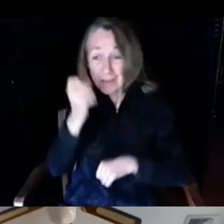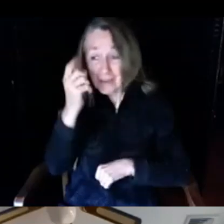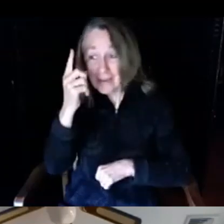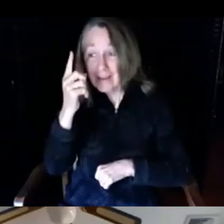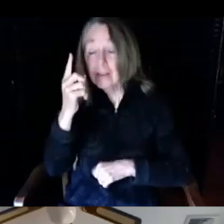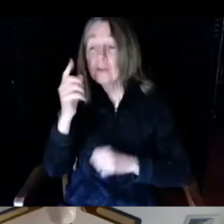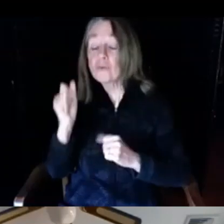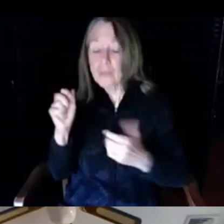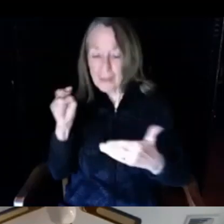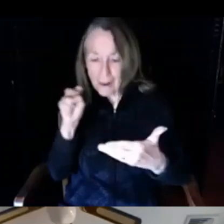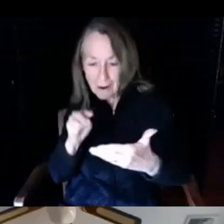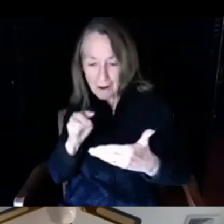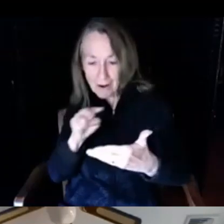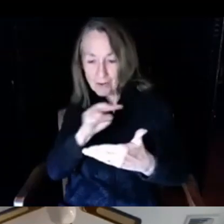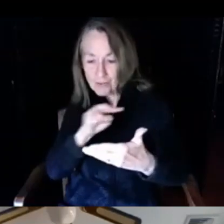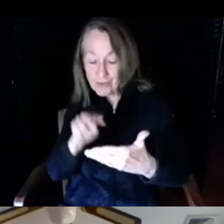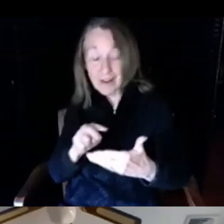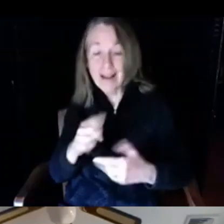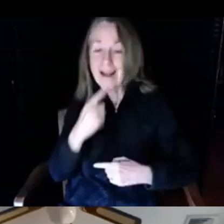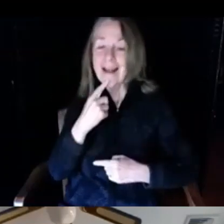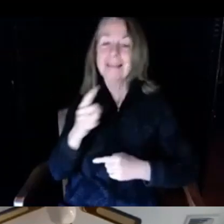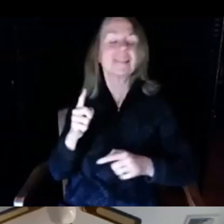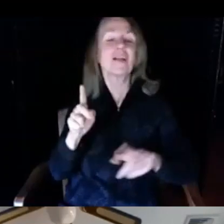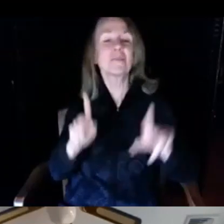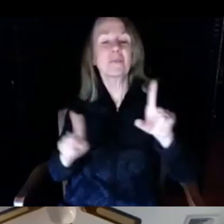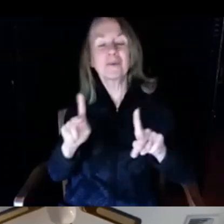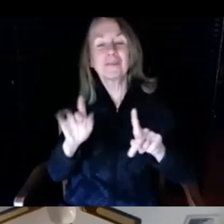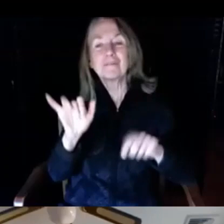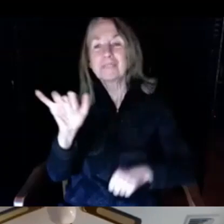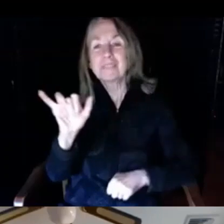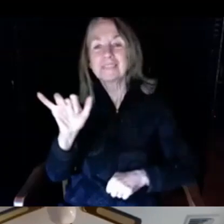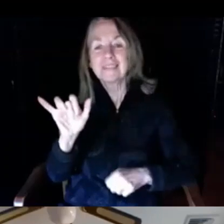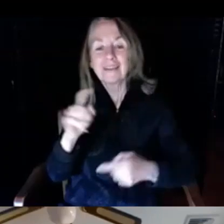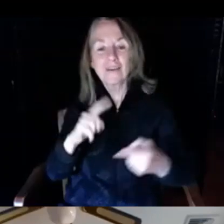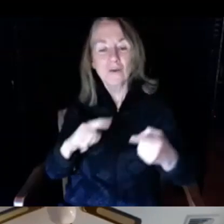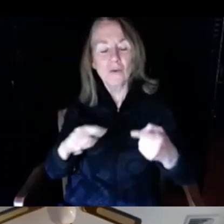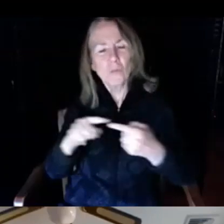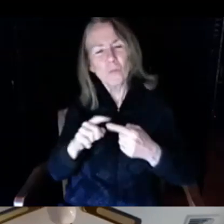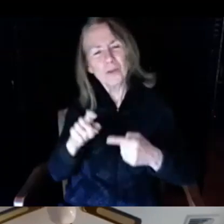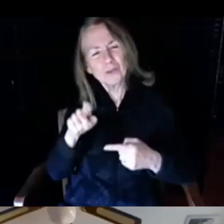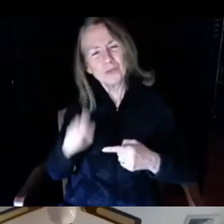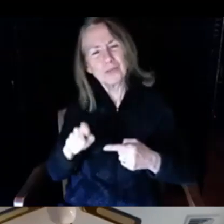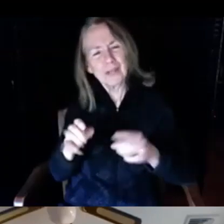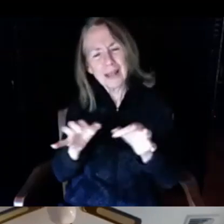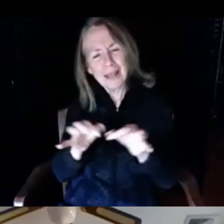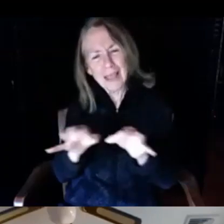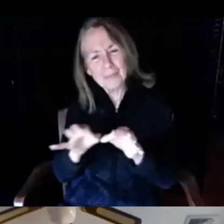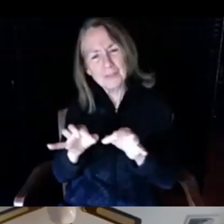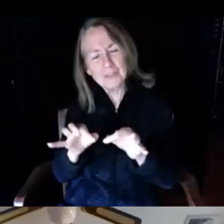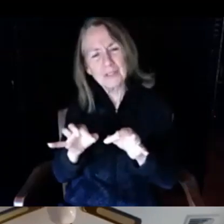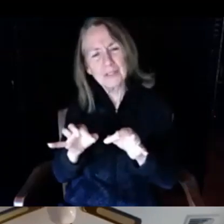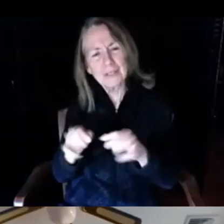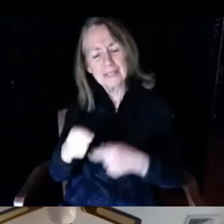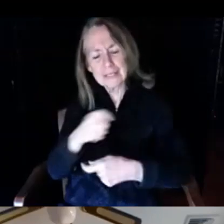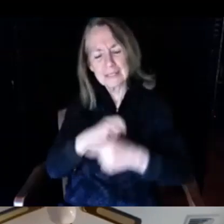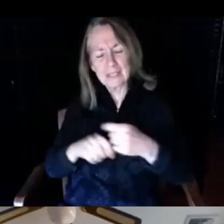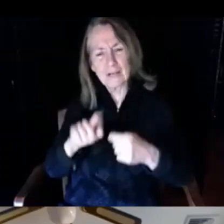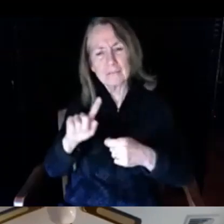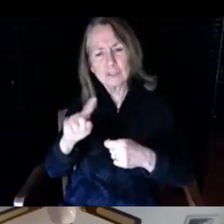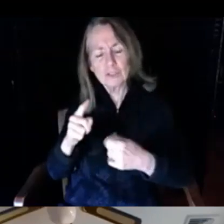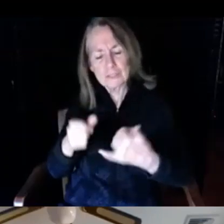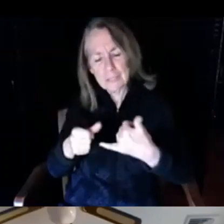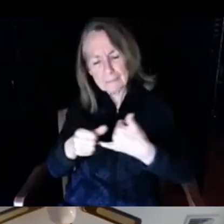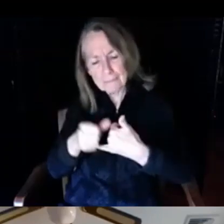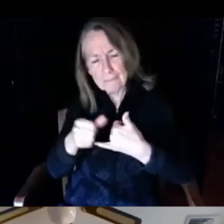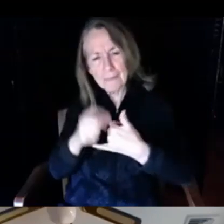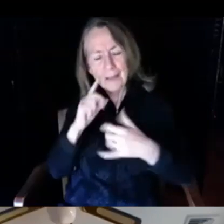it. I tell people an analogy a lot of times about when would you need a captioning versus just an amplified phone. And I tell